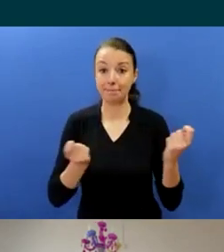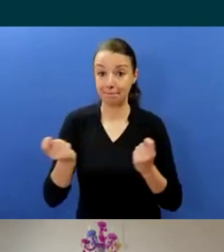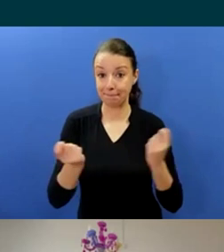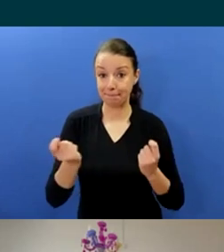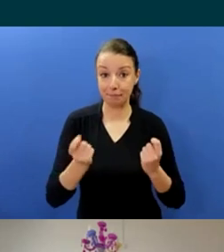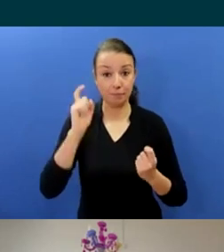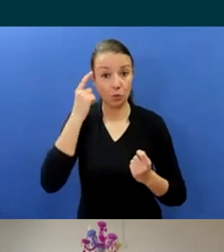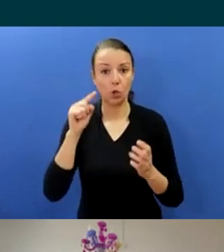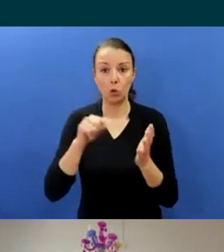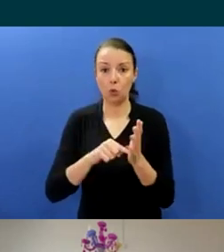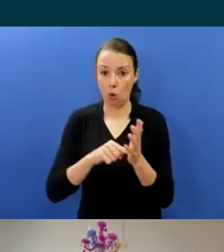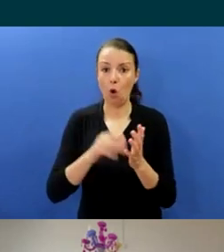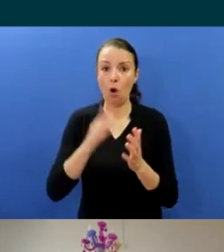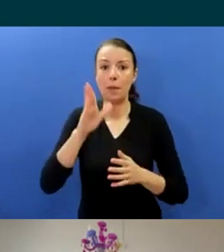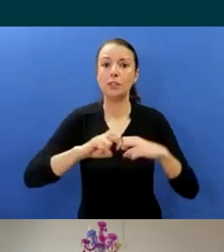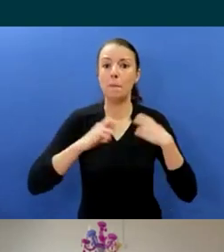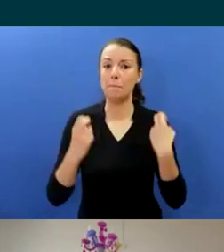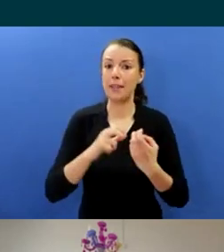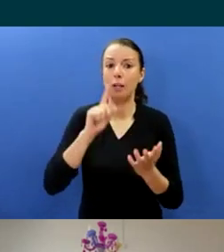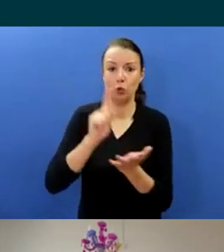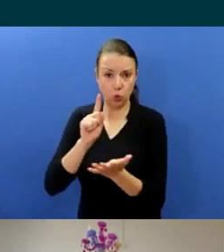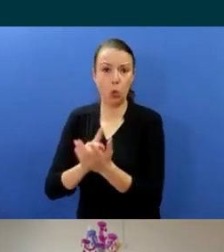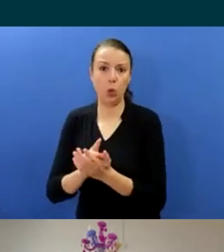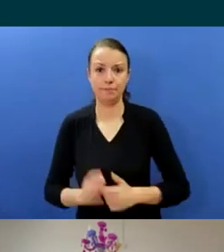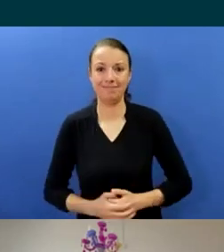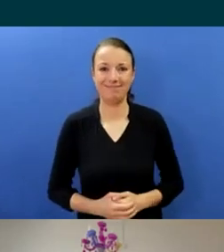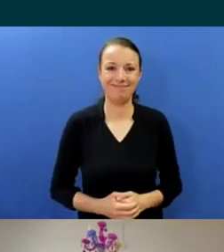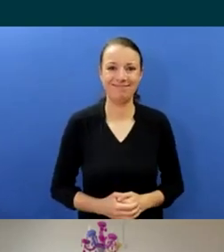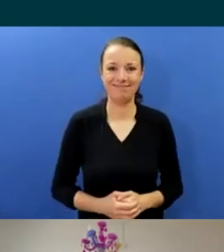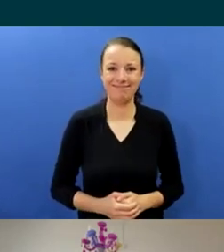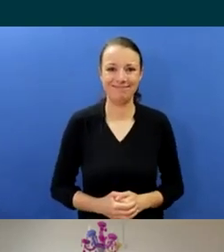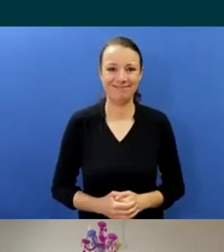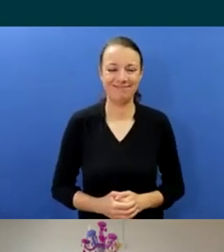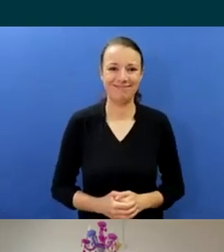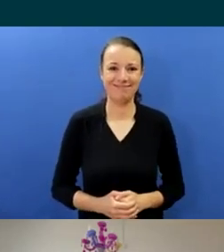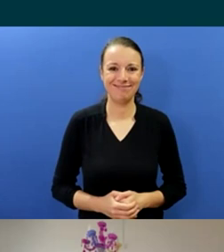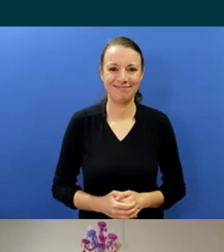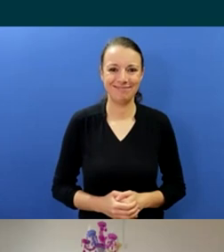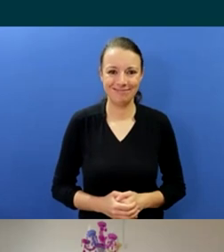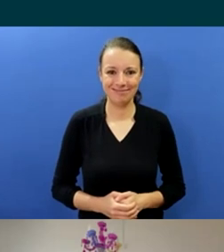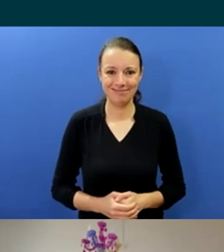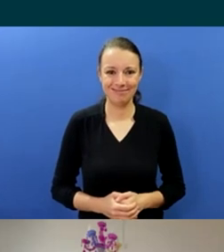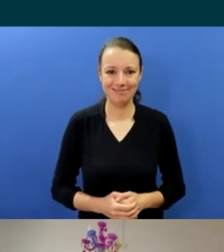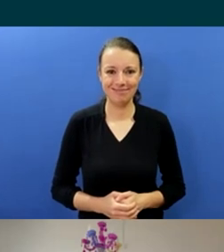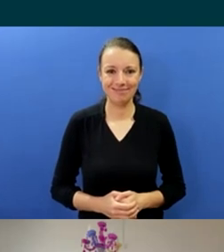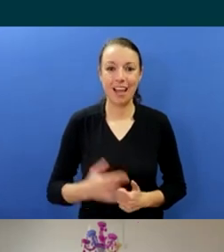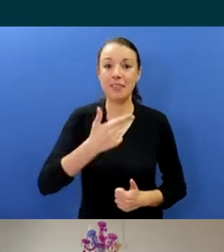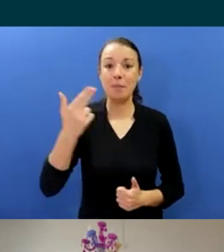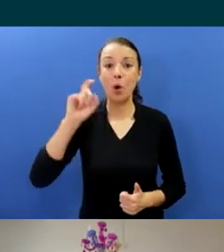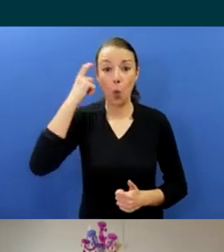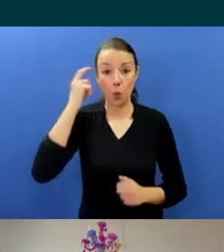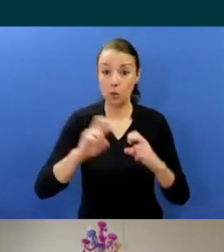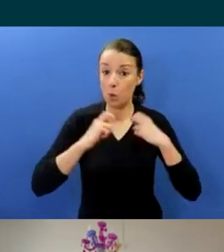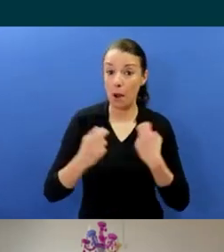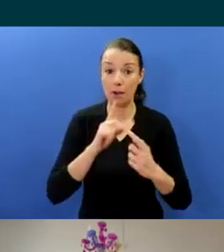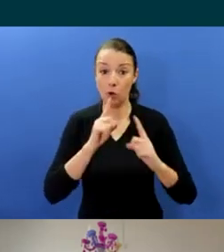remit and the main topic that will be discussed during the assembly. Then they have to formulate the